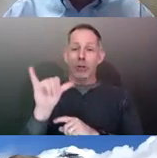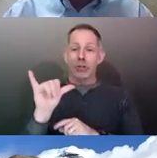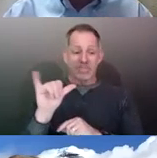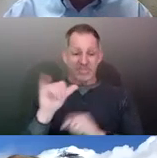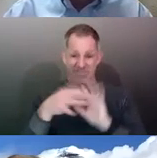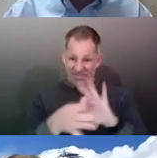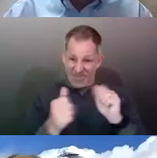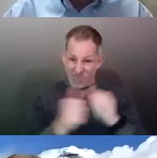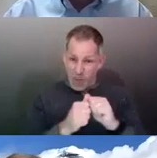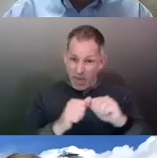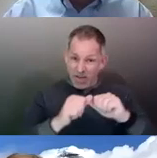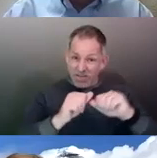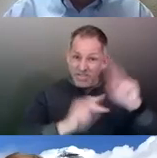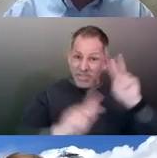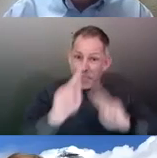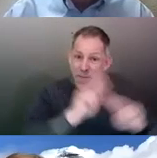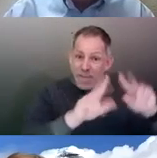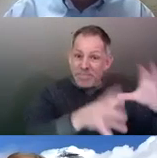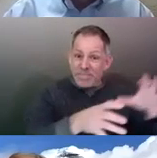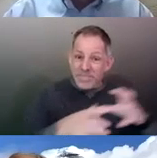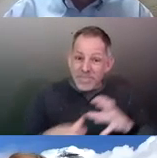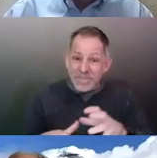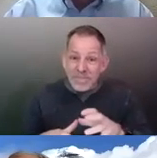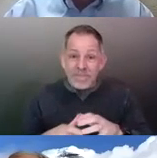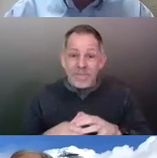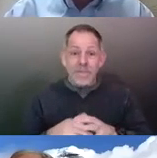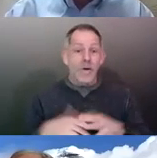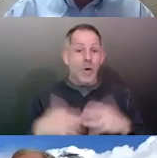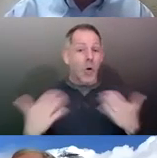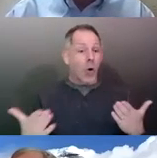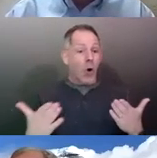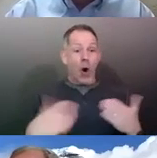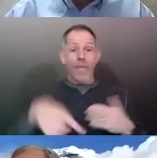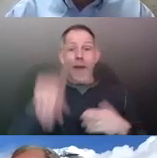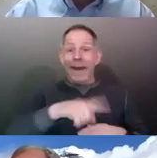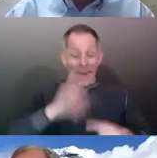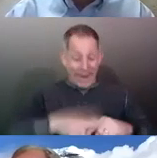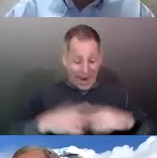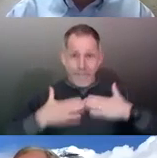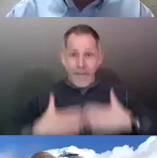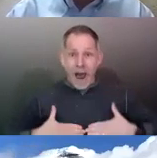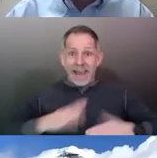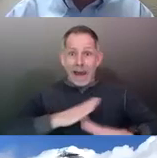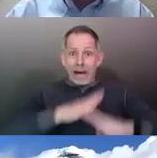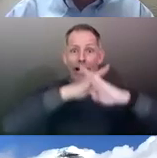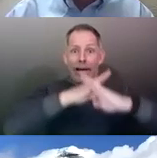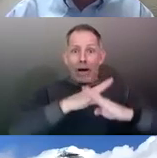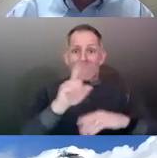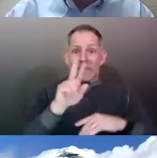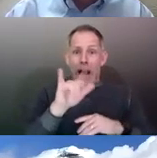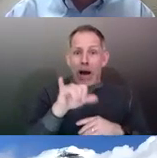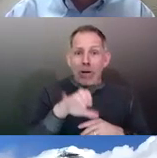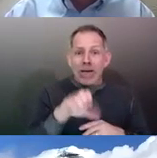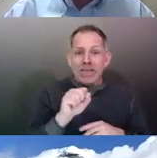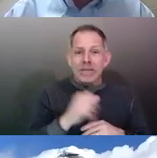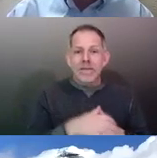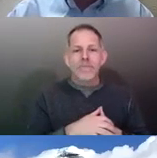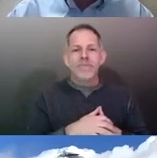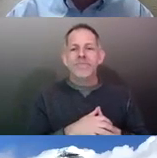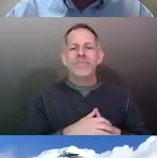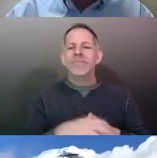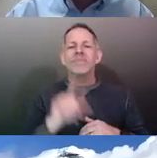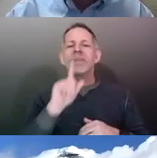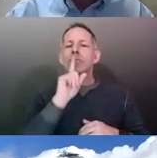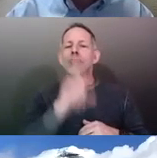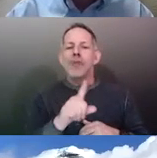fend off the virus or get better once infected. It has to do with their risk of exposure at the front end. And there's a